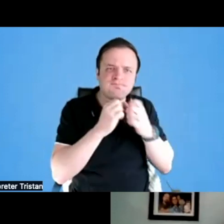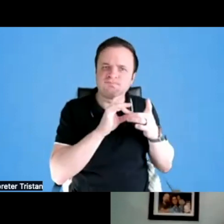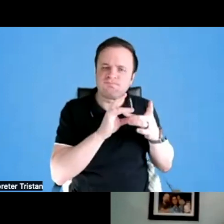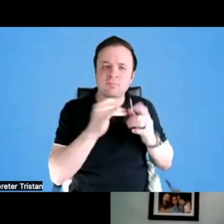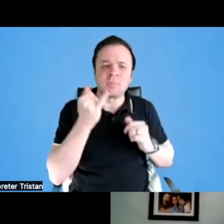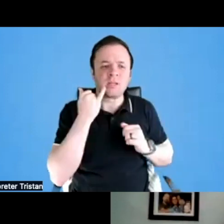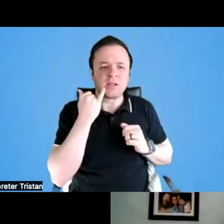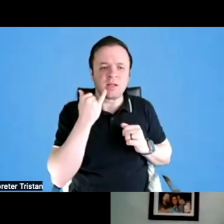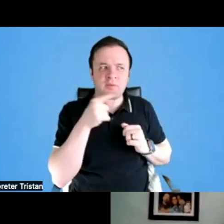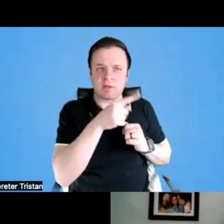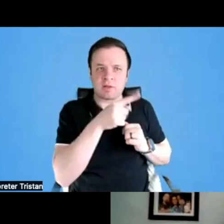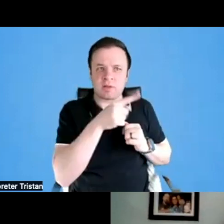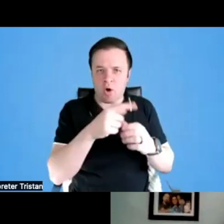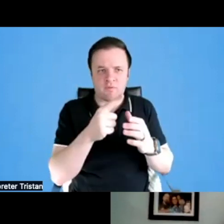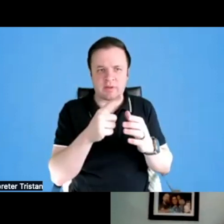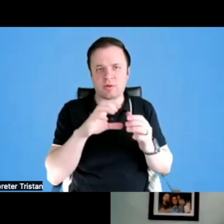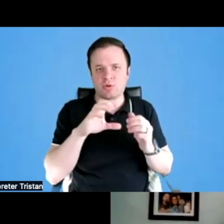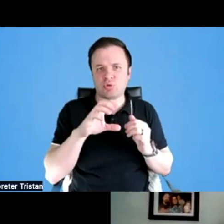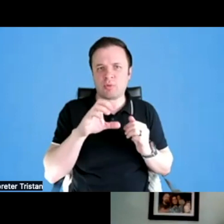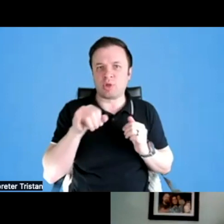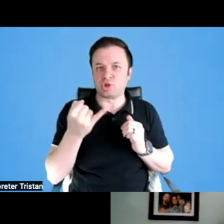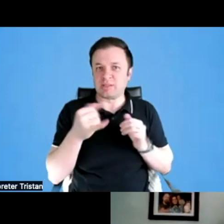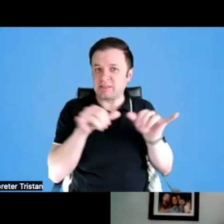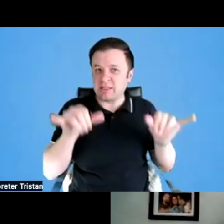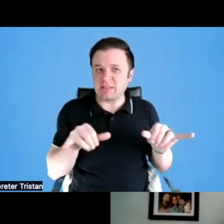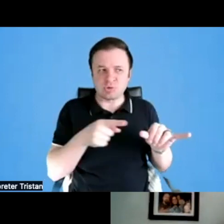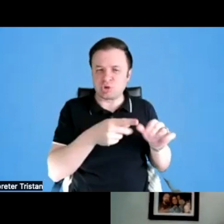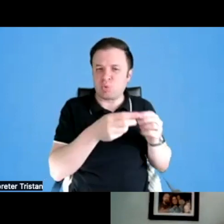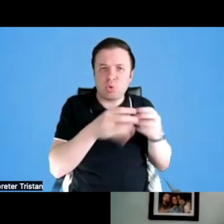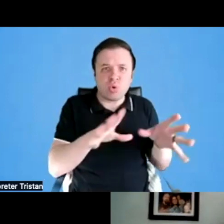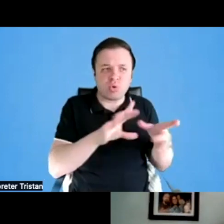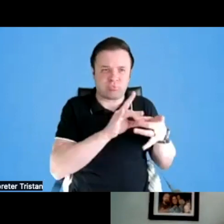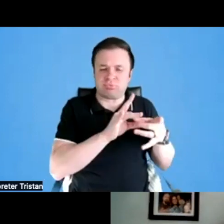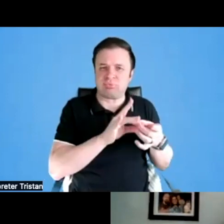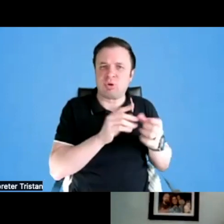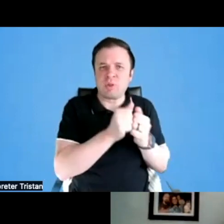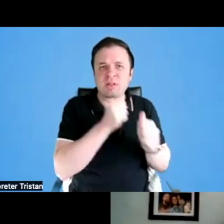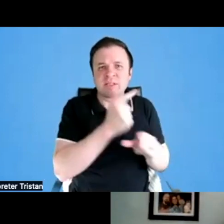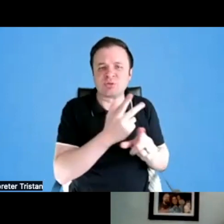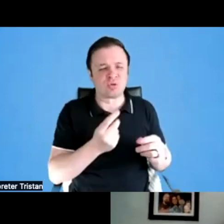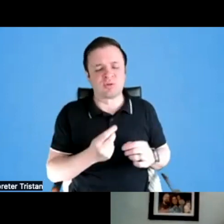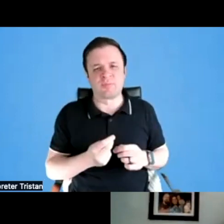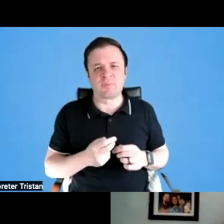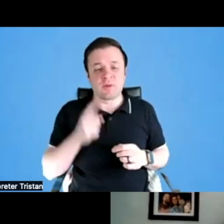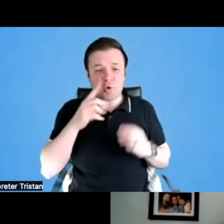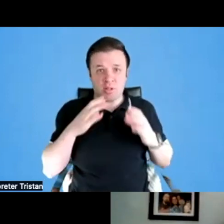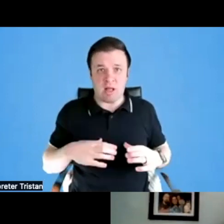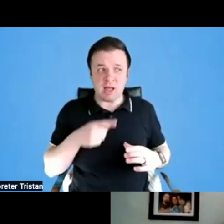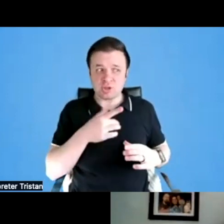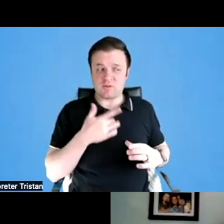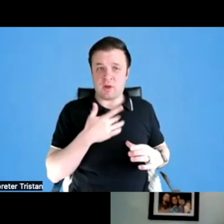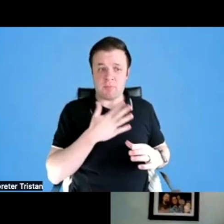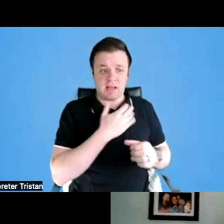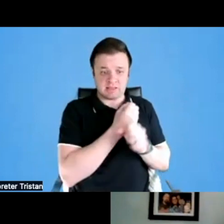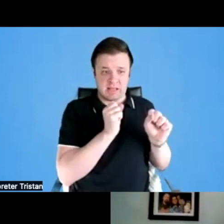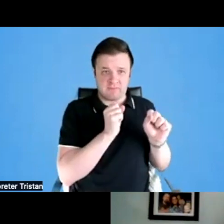him involved in the criminal justice system, she was going to lose that relationship. And for this client, she was her safety around